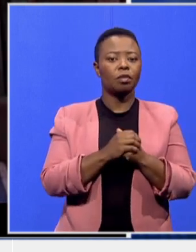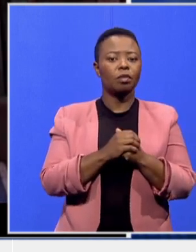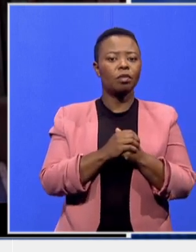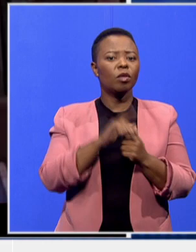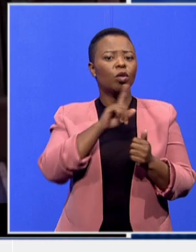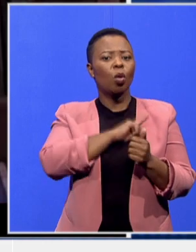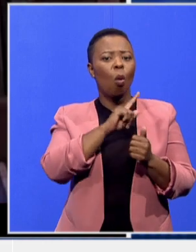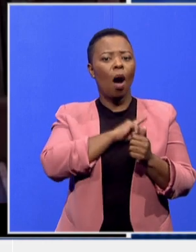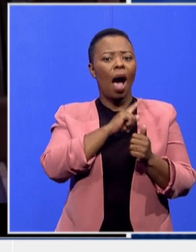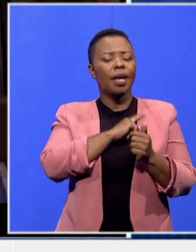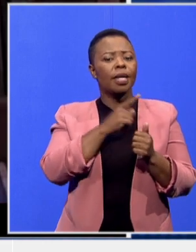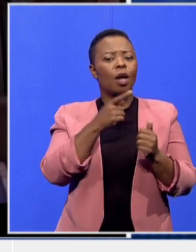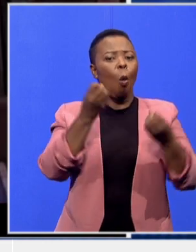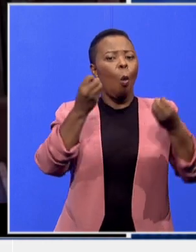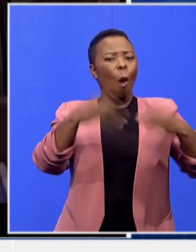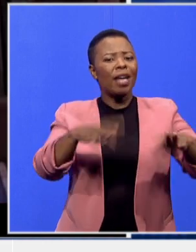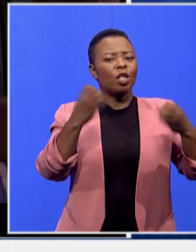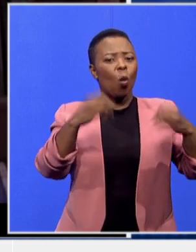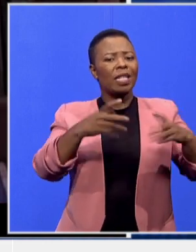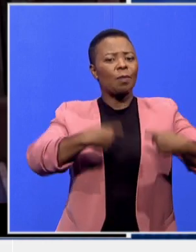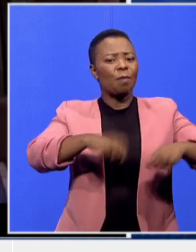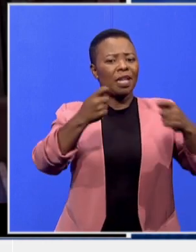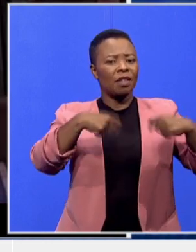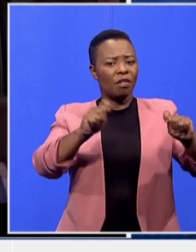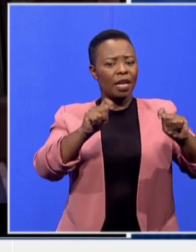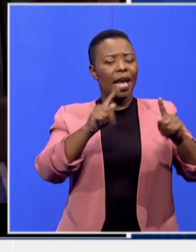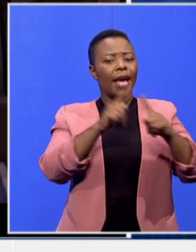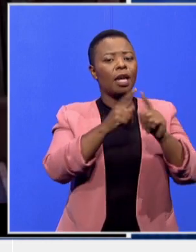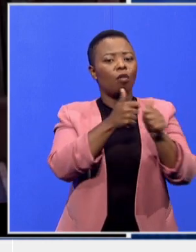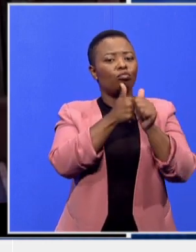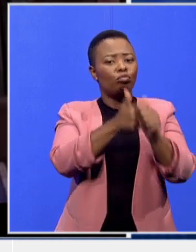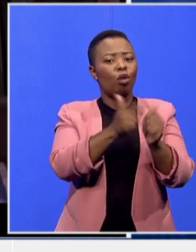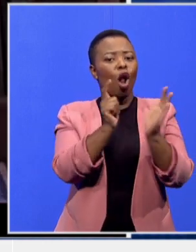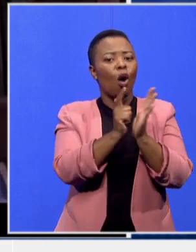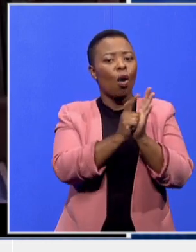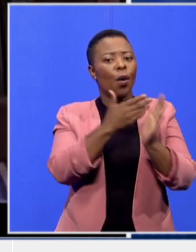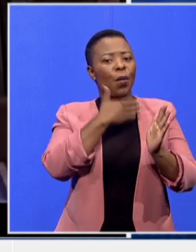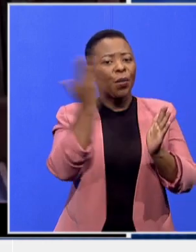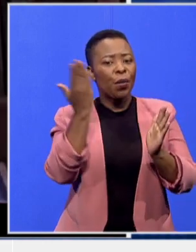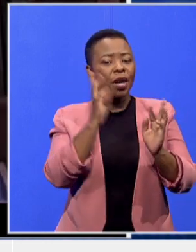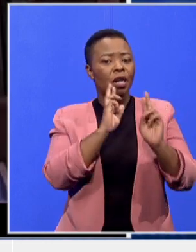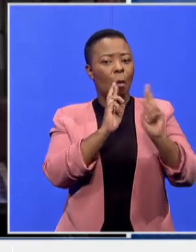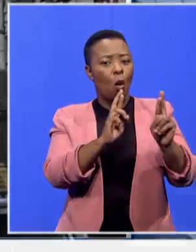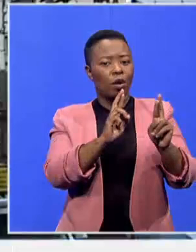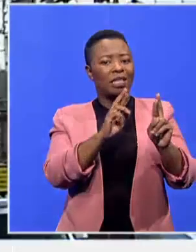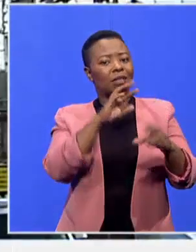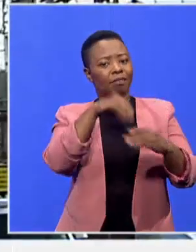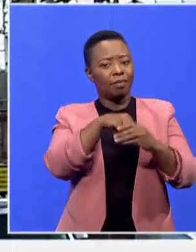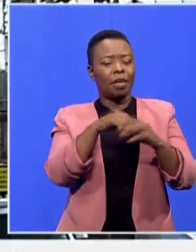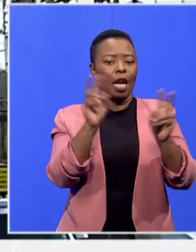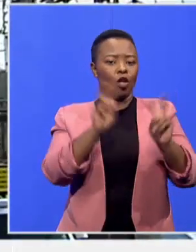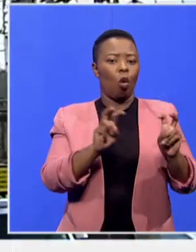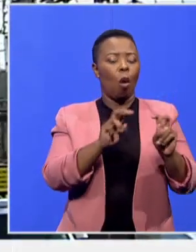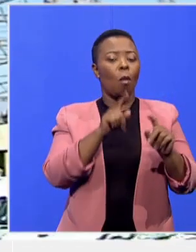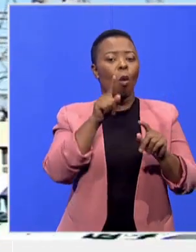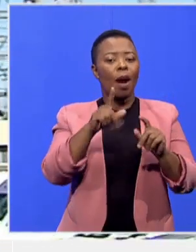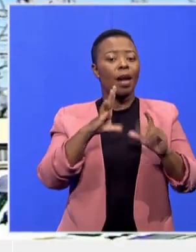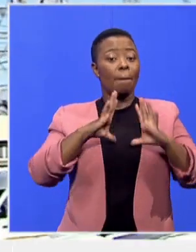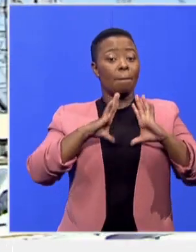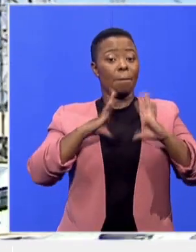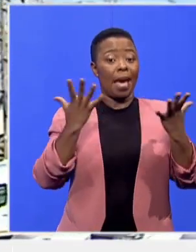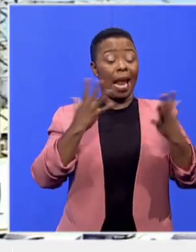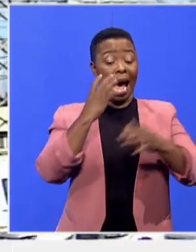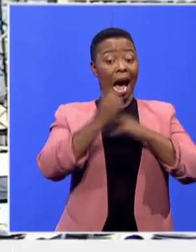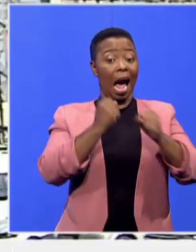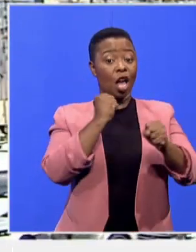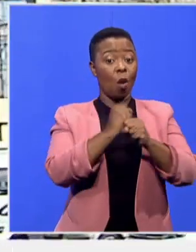and wasteful expenditure in its integrated reports. In the case of Eskom, the only thing that you need to report in your annual financial